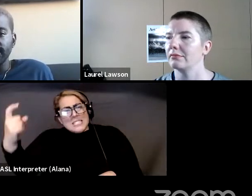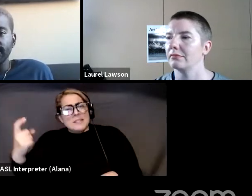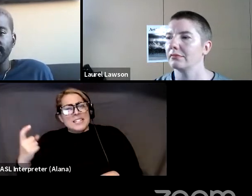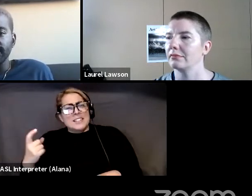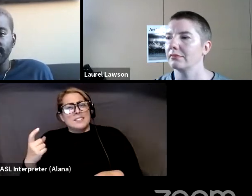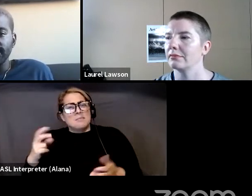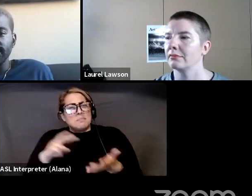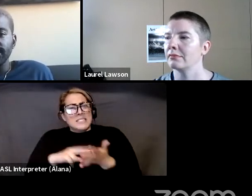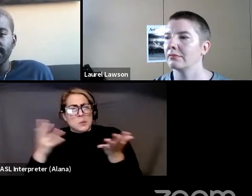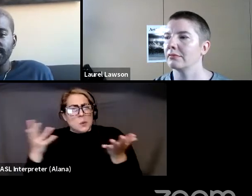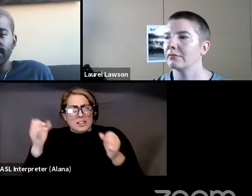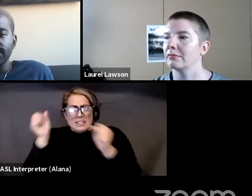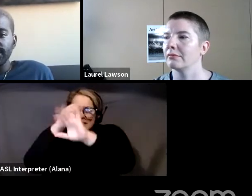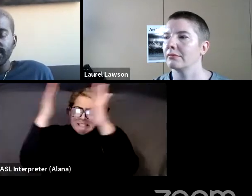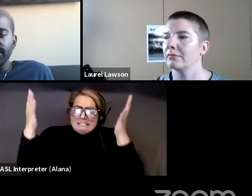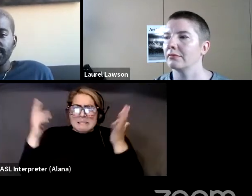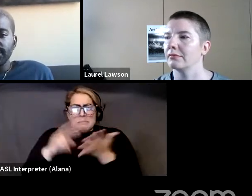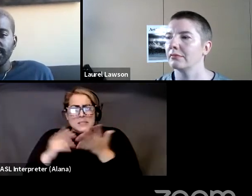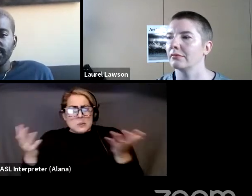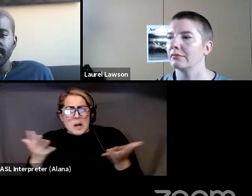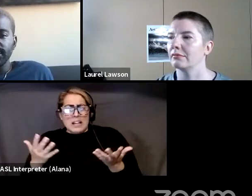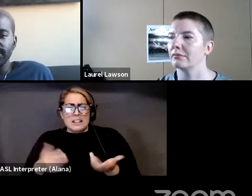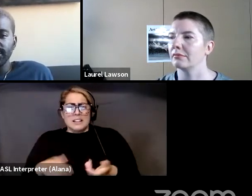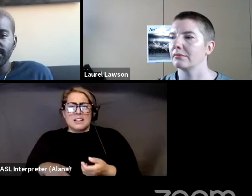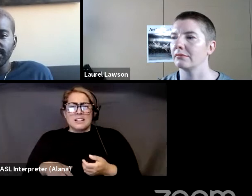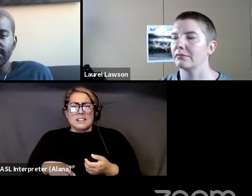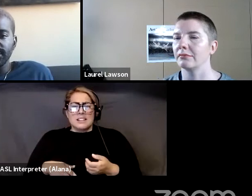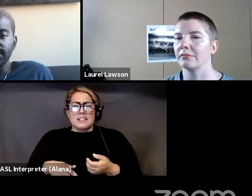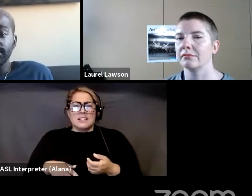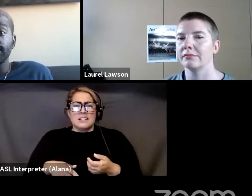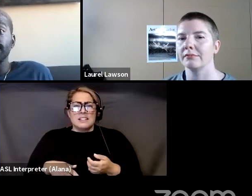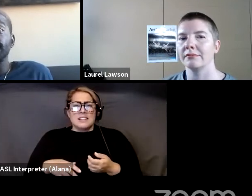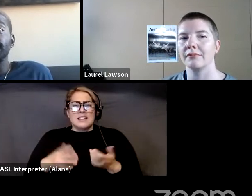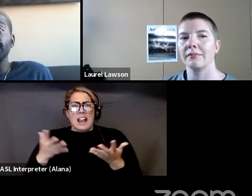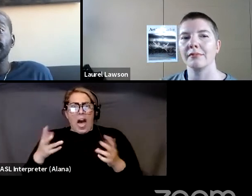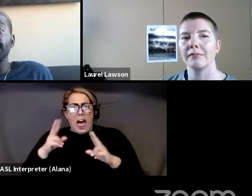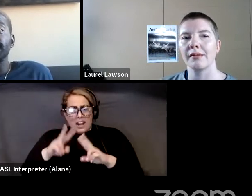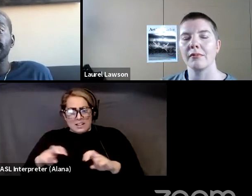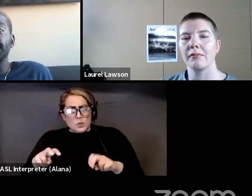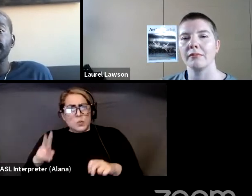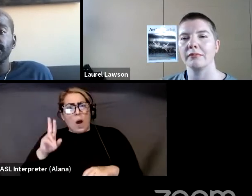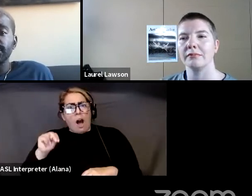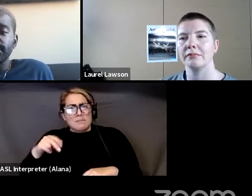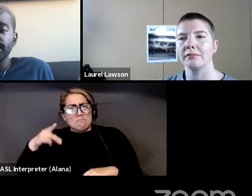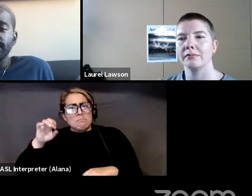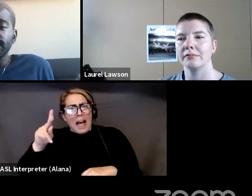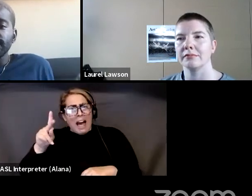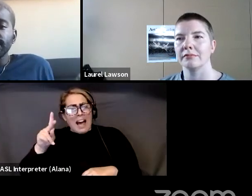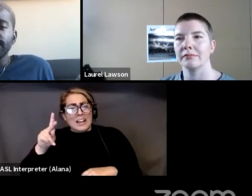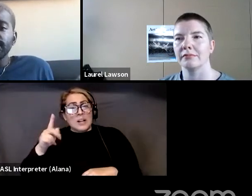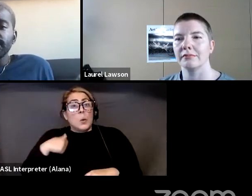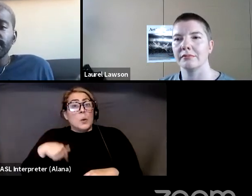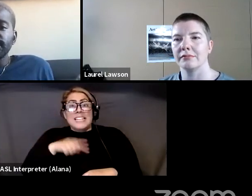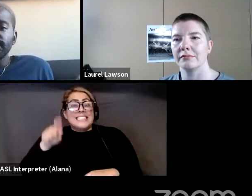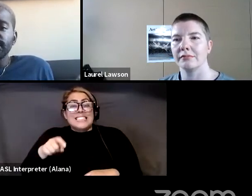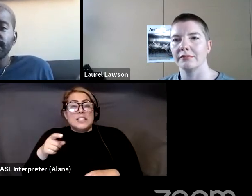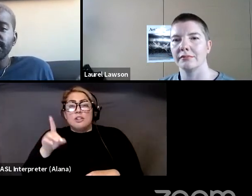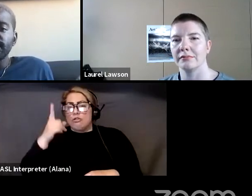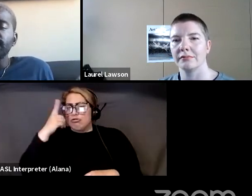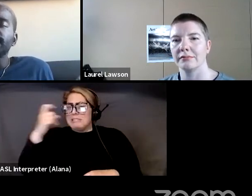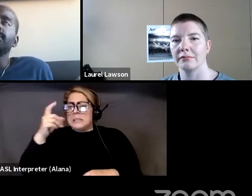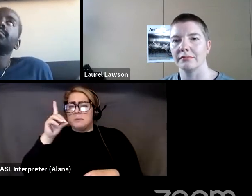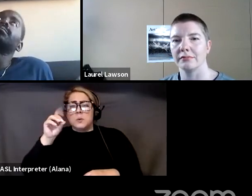like, we need dream doulas. Like, we need people to like help